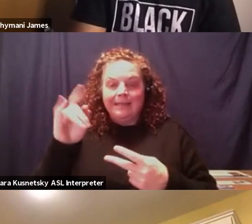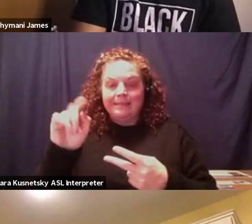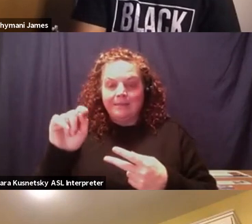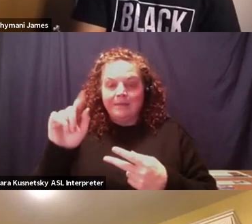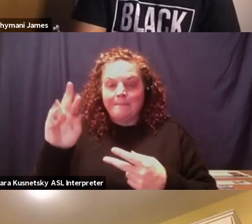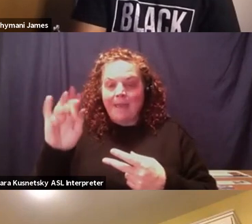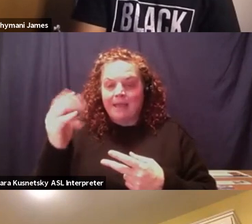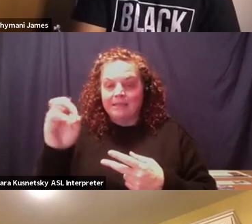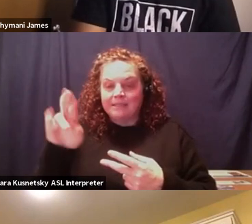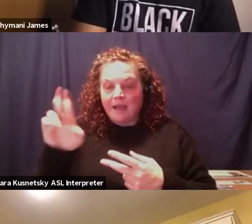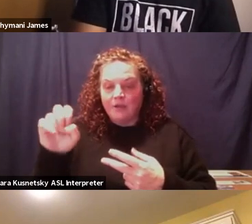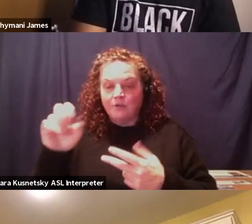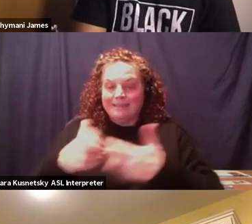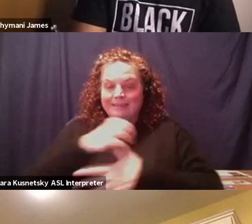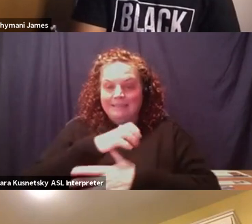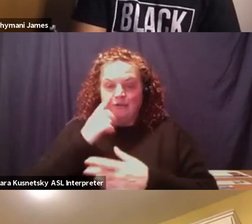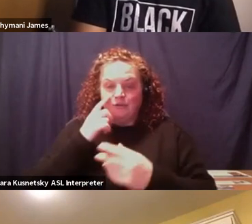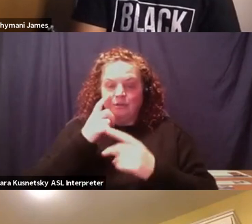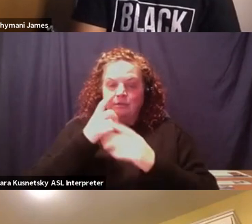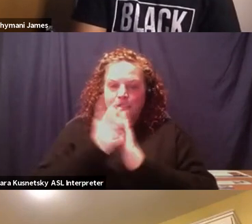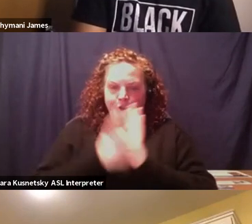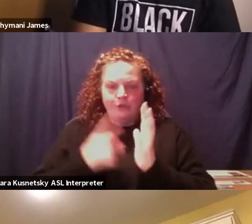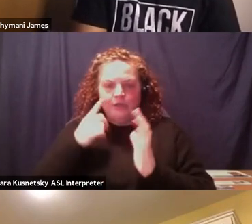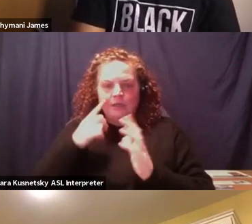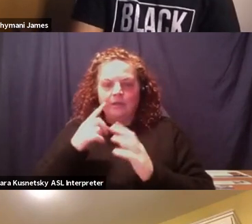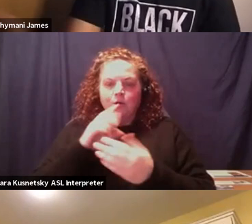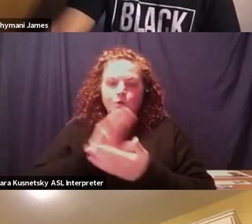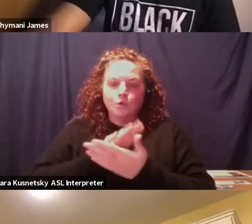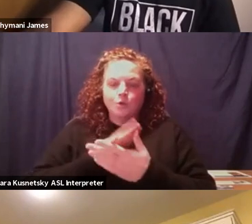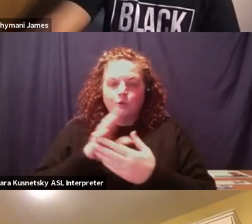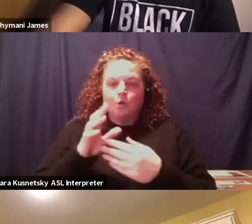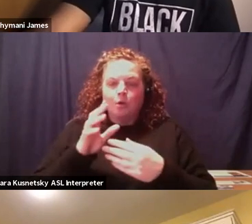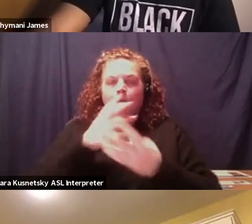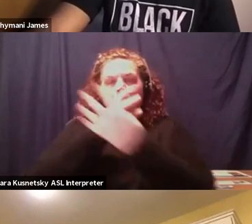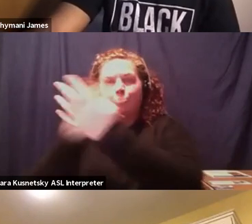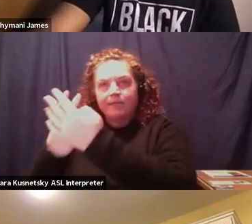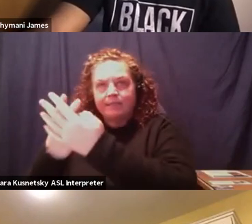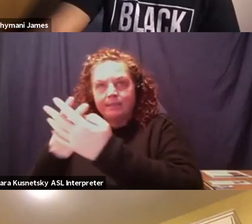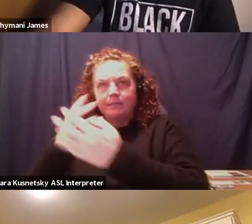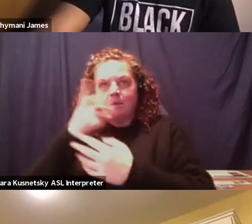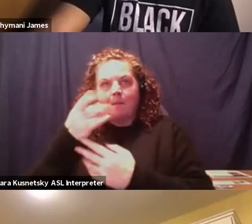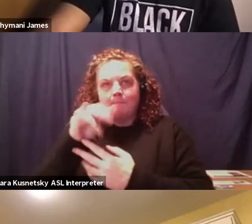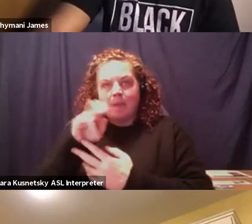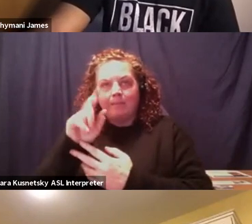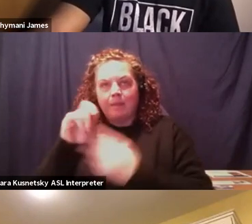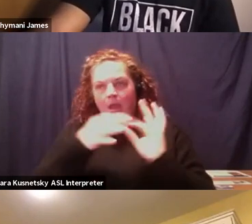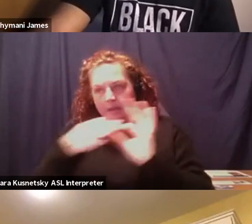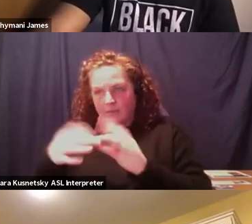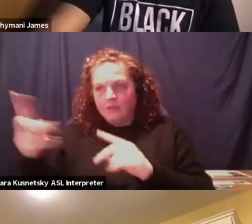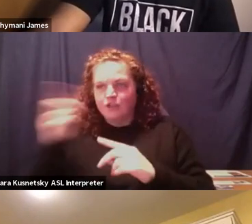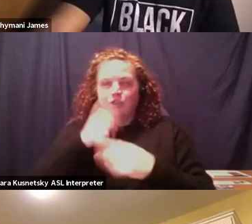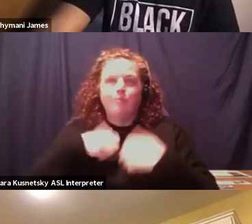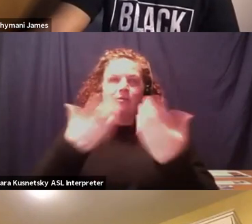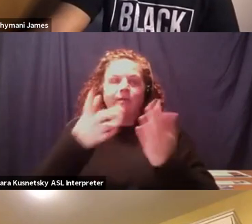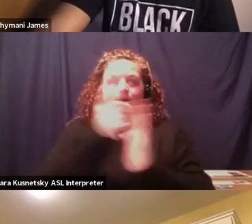Greater Boston Legal Services School to Prison Pipeline Intervention Project. Ms. McIntyre provides legal support and representation